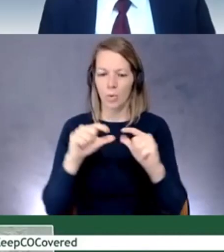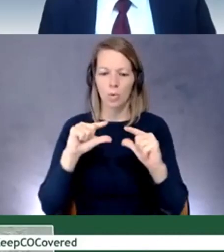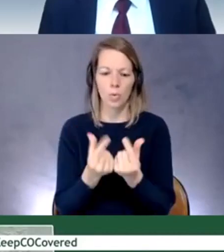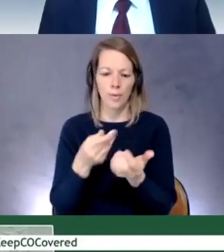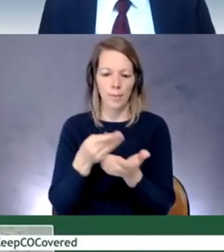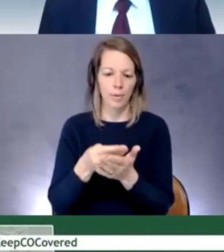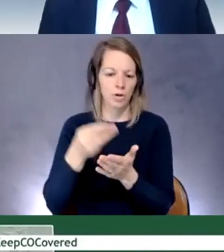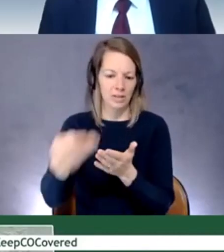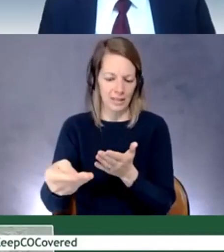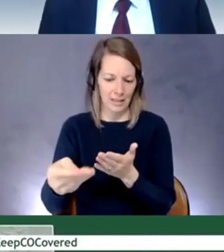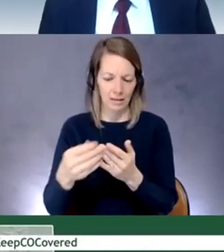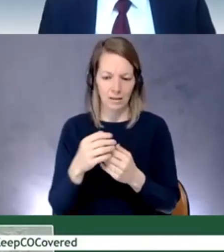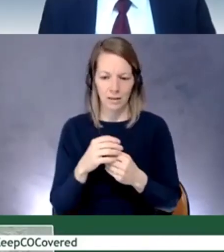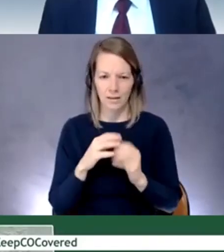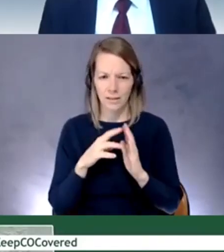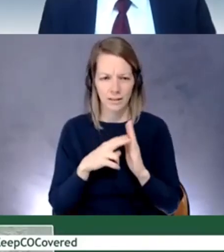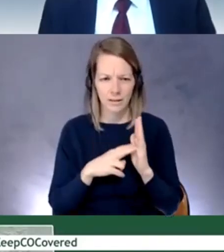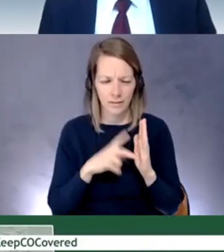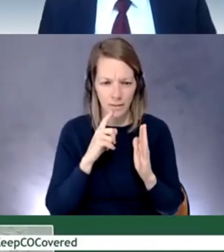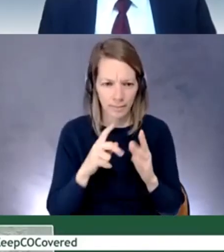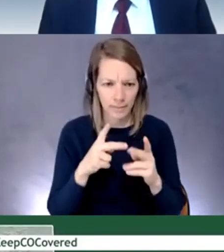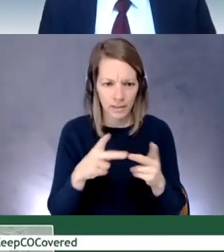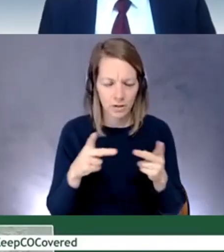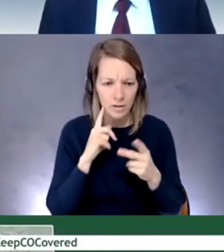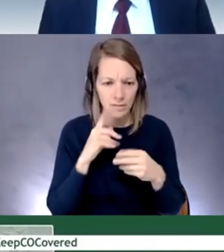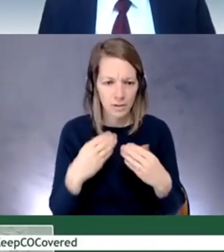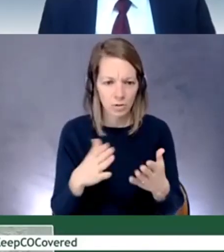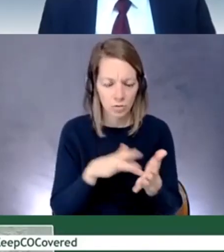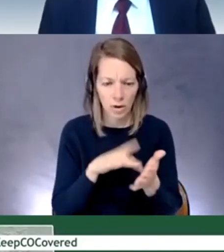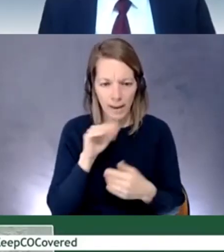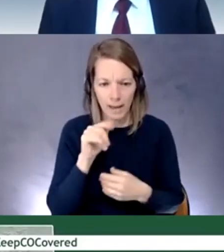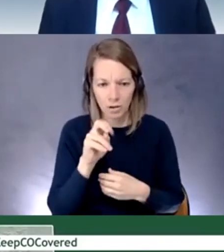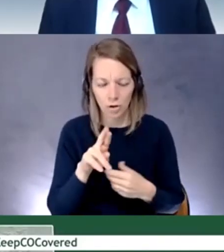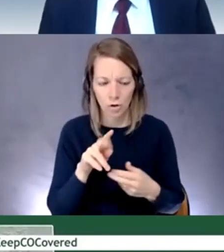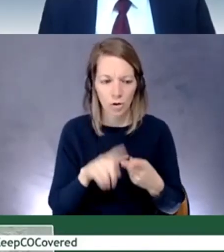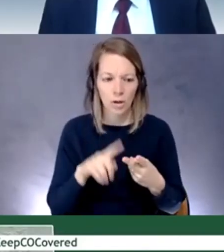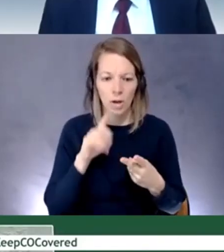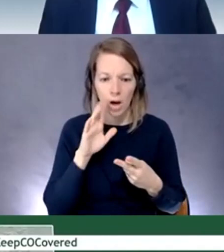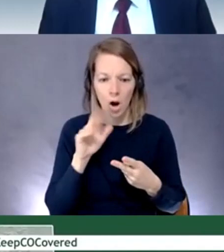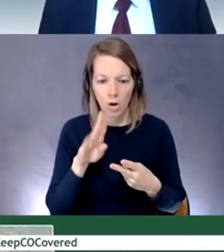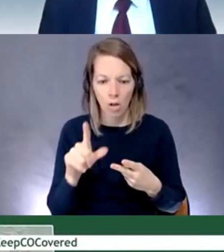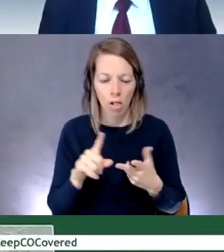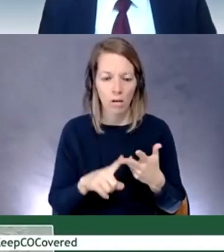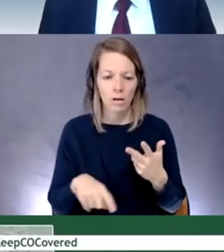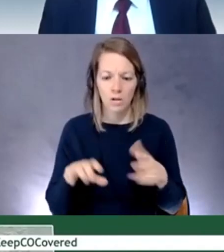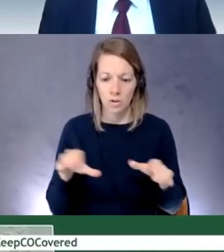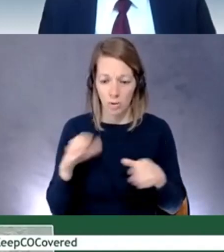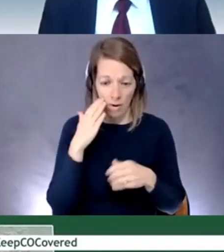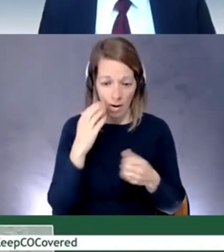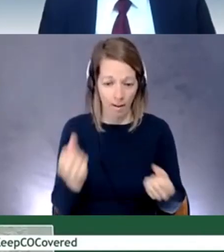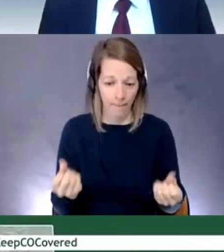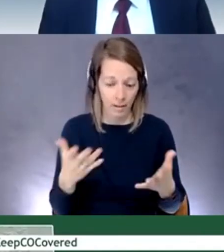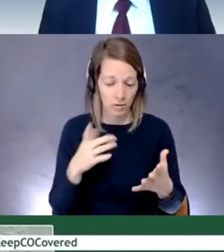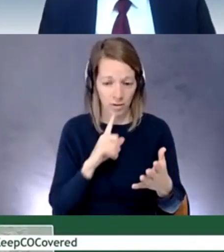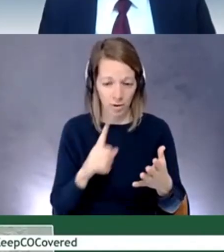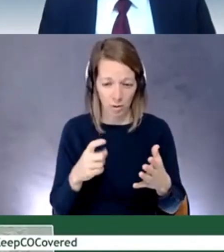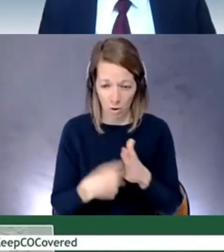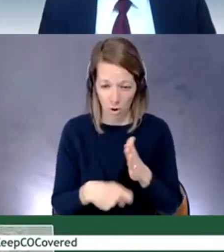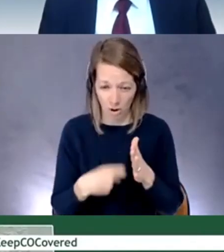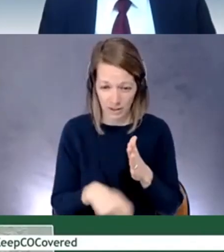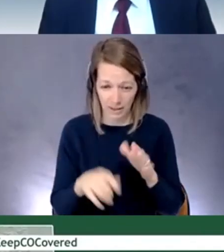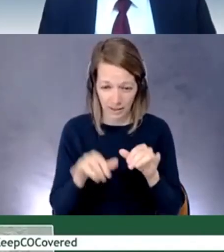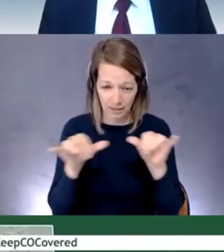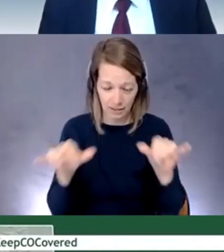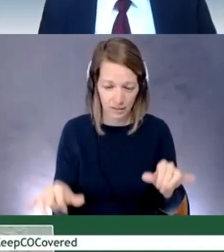main distributors of specialty physician-administered drugs like McKesson or Cardinal? Do we know how much they're costing the system, and